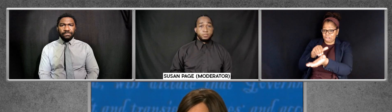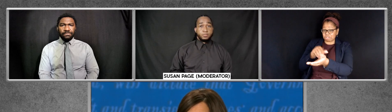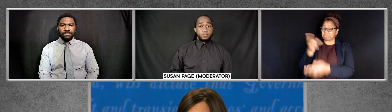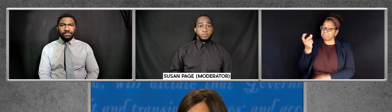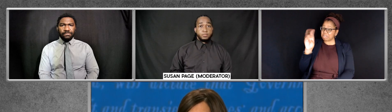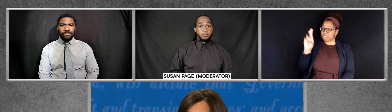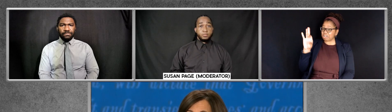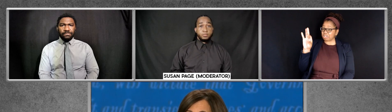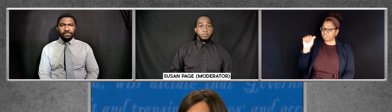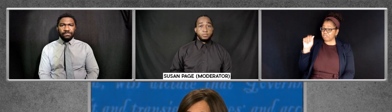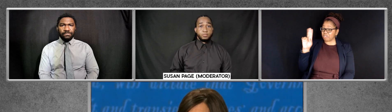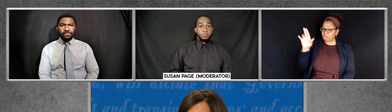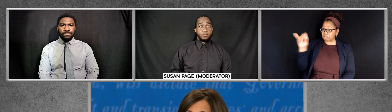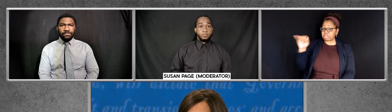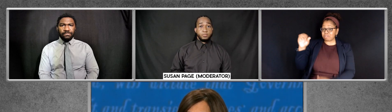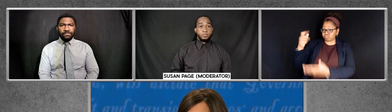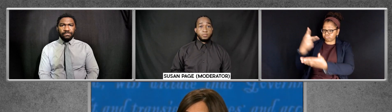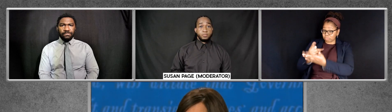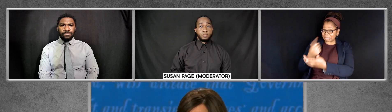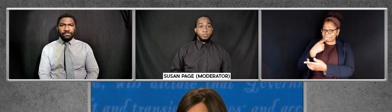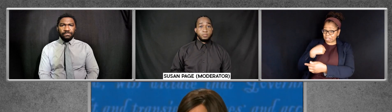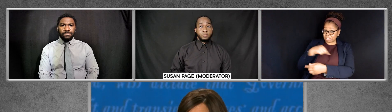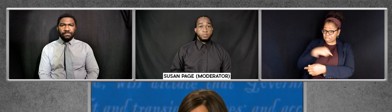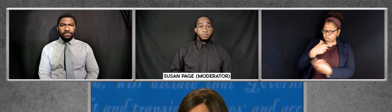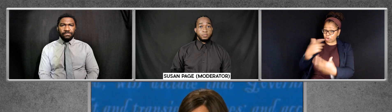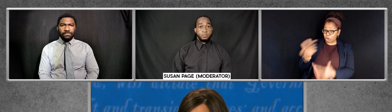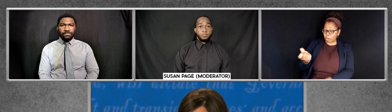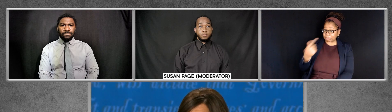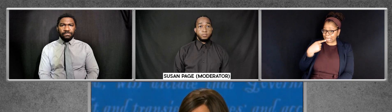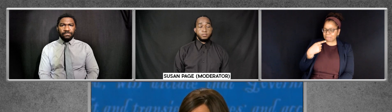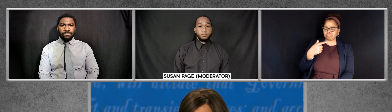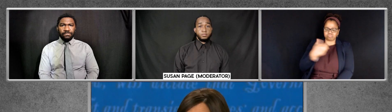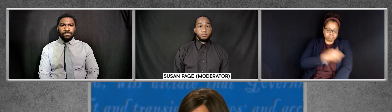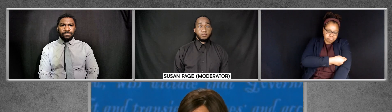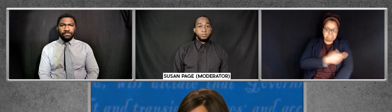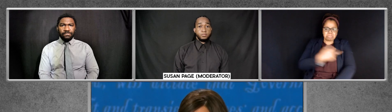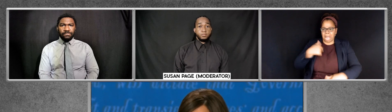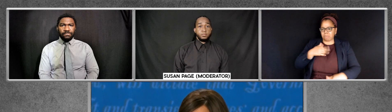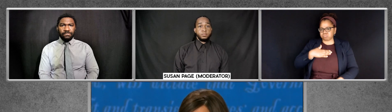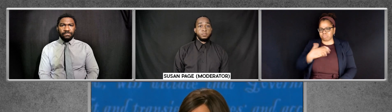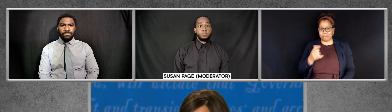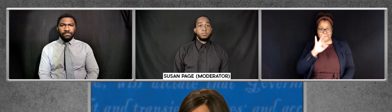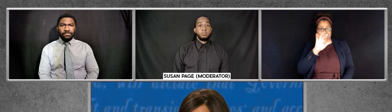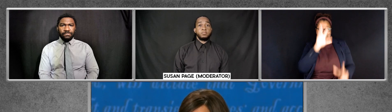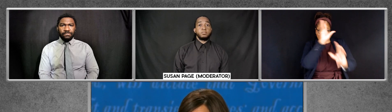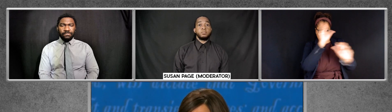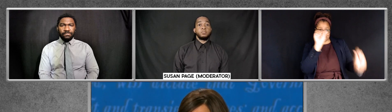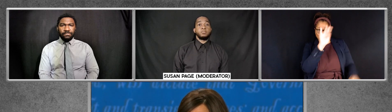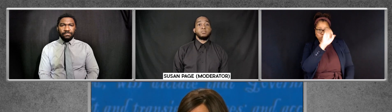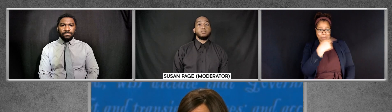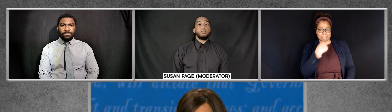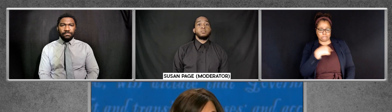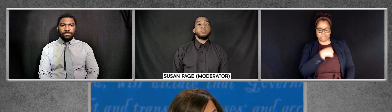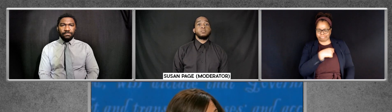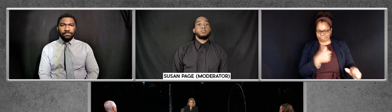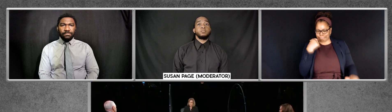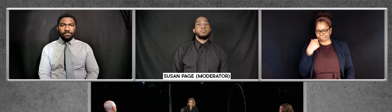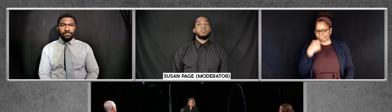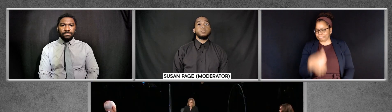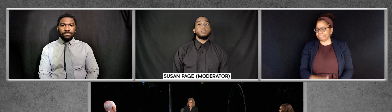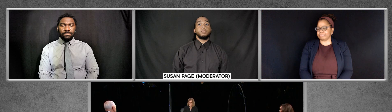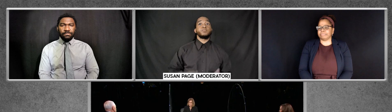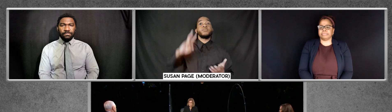take it, I'll be the first in line to take it, absolutely. But if Donald Trump tells us that we should take it, I'm not taking it. Vice President Pence, there have been a